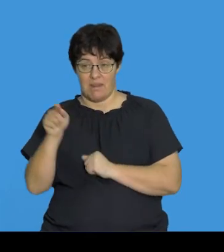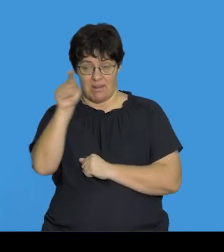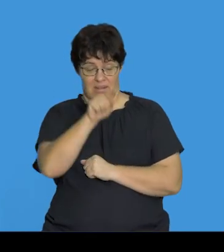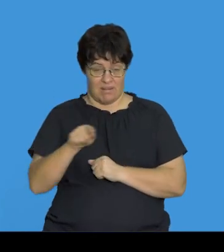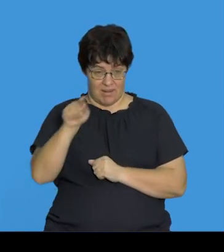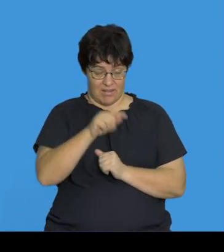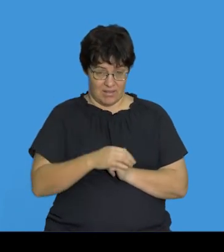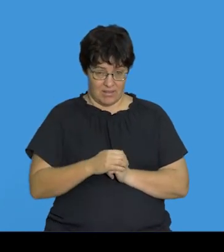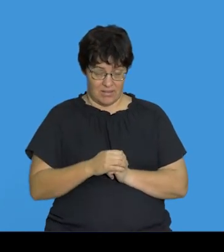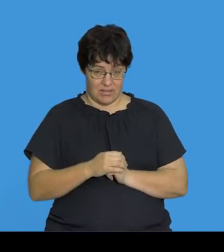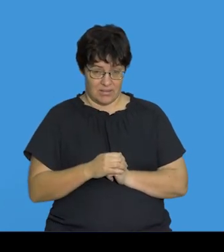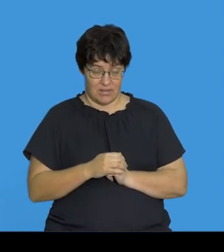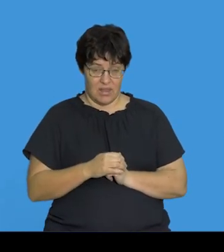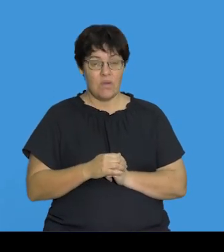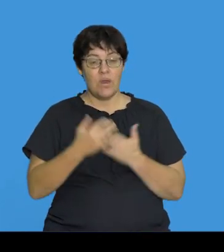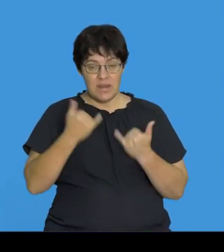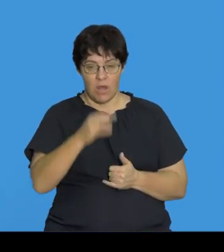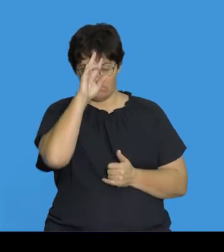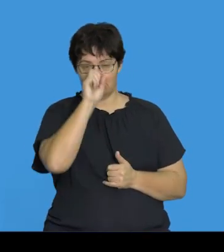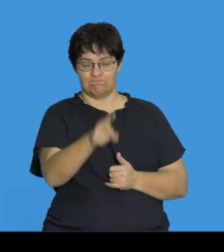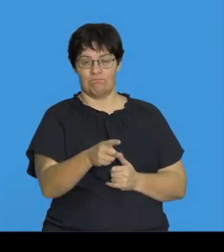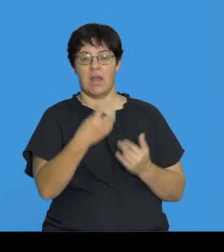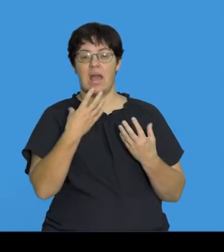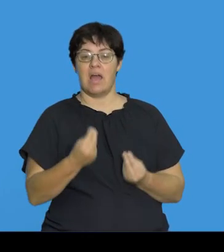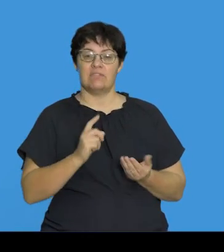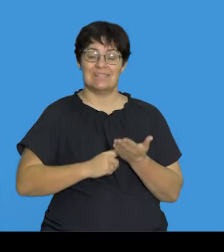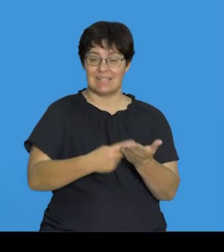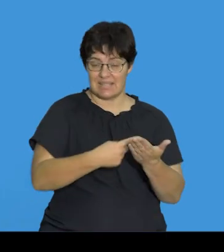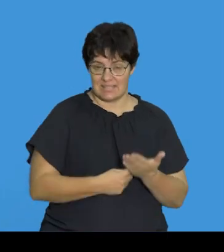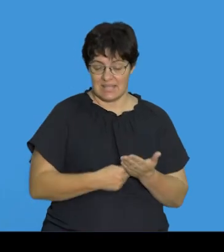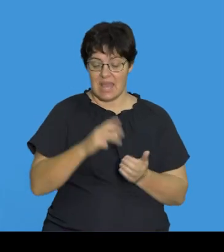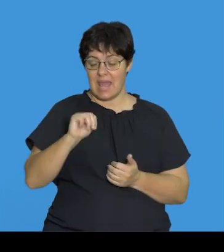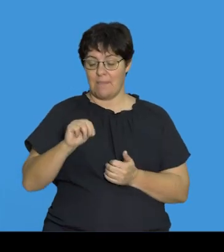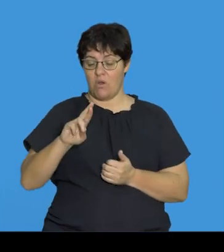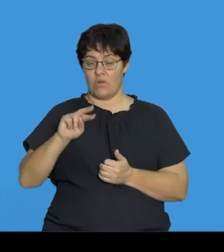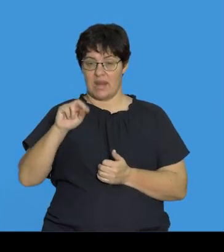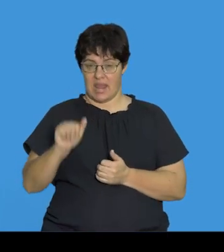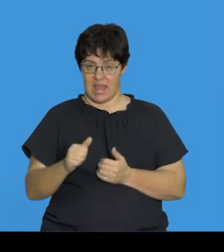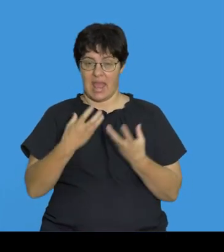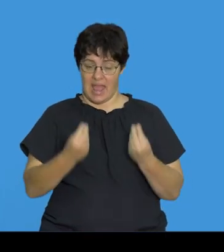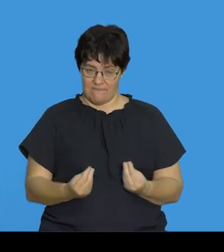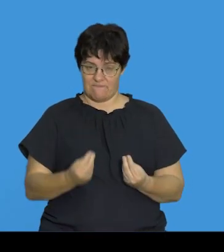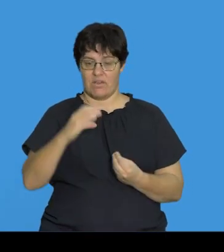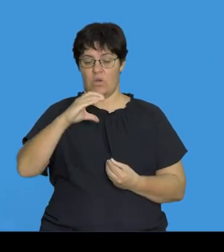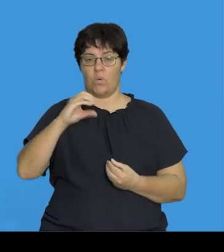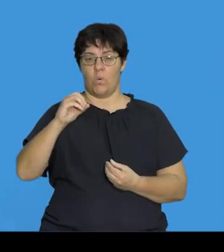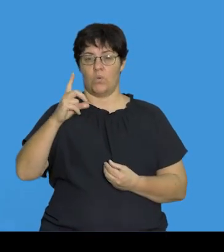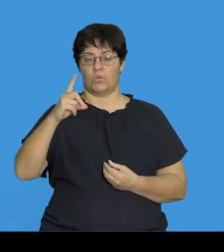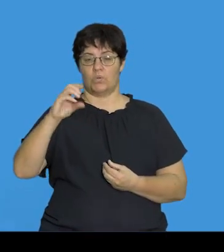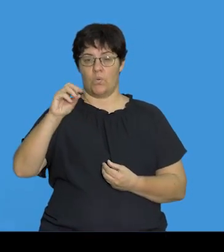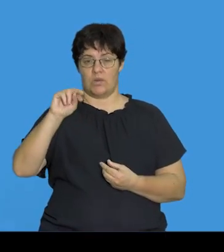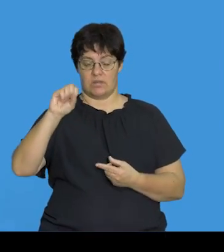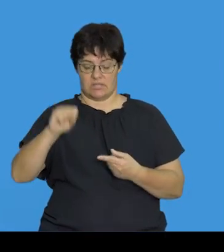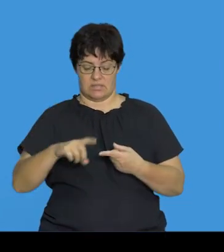translation occurring here. So we've got to go and remember that we've got to talk about that the mRNA contains